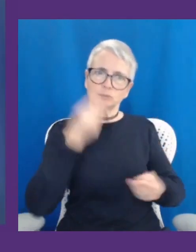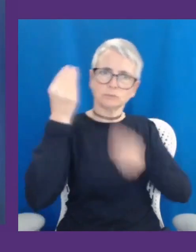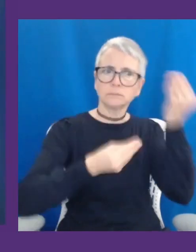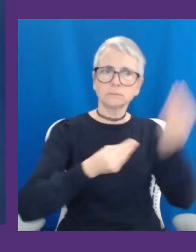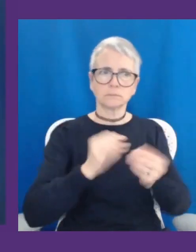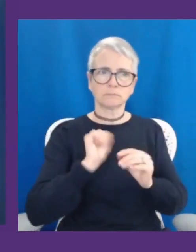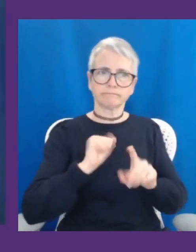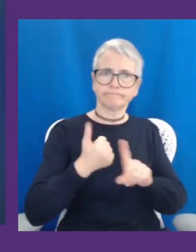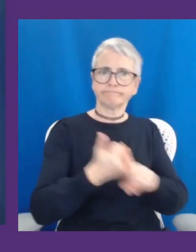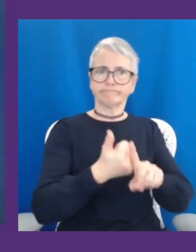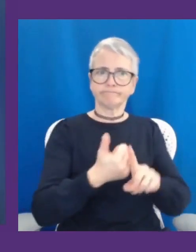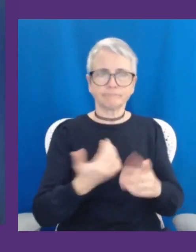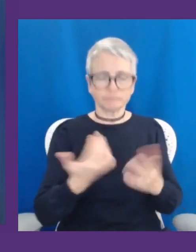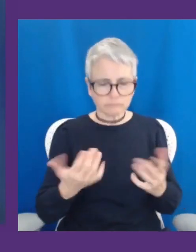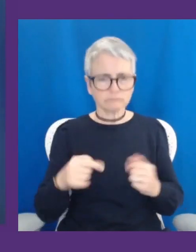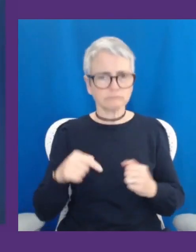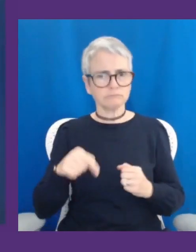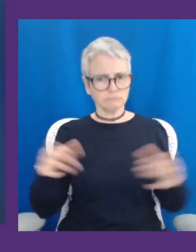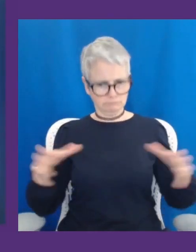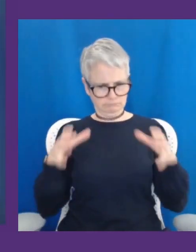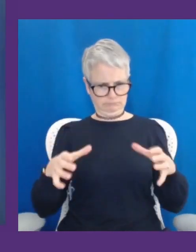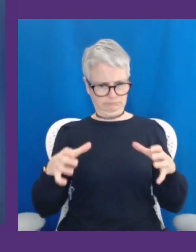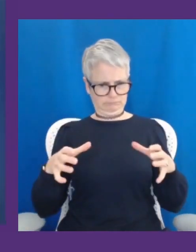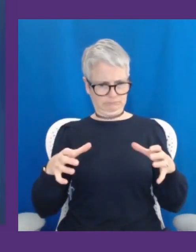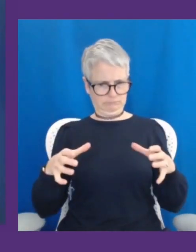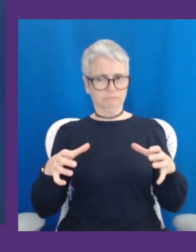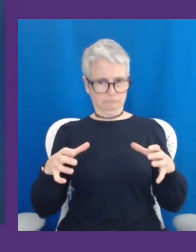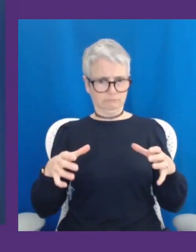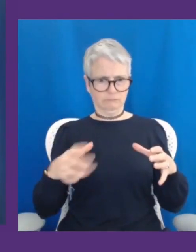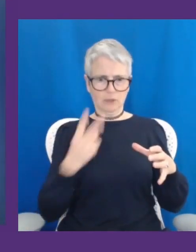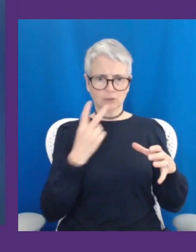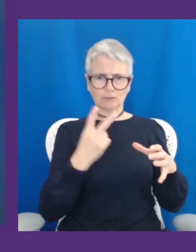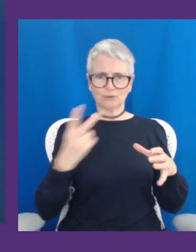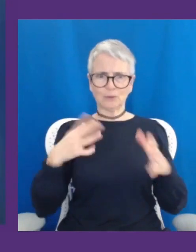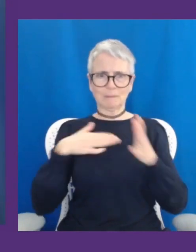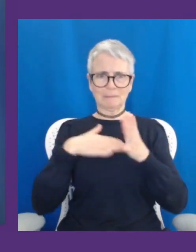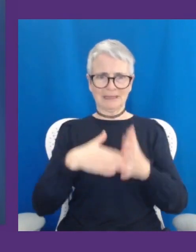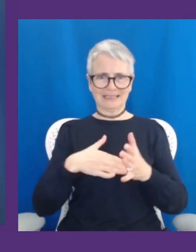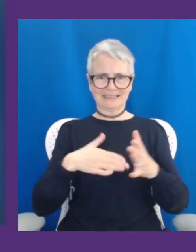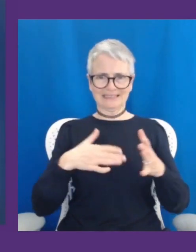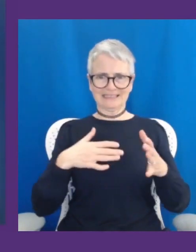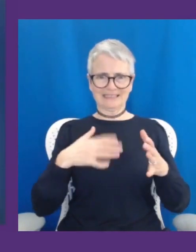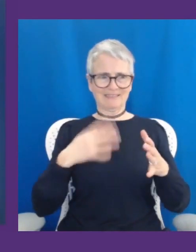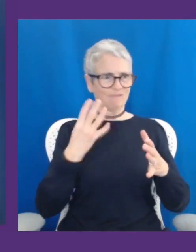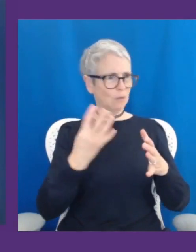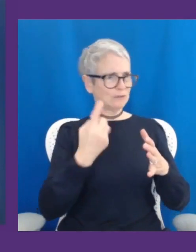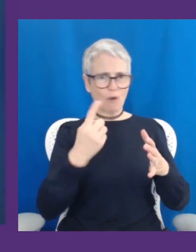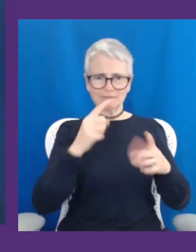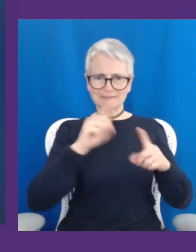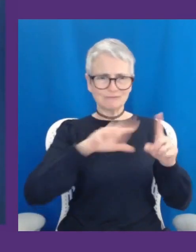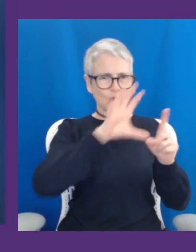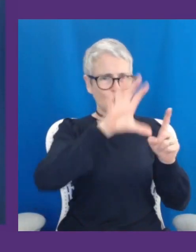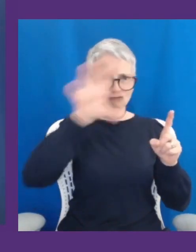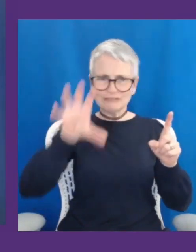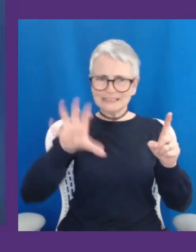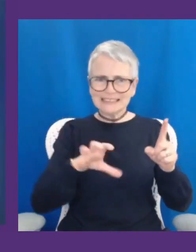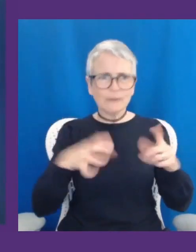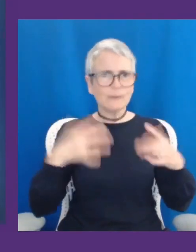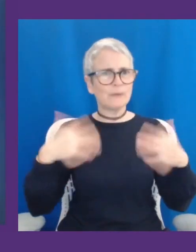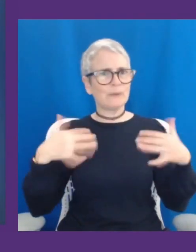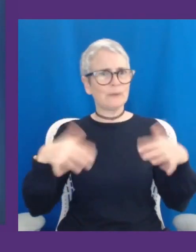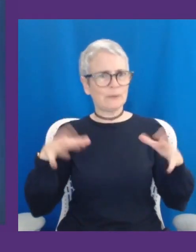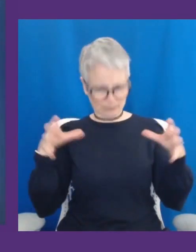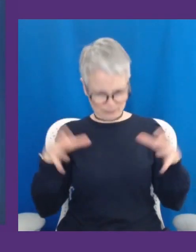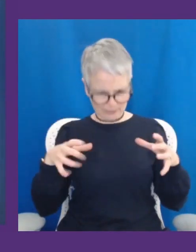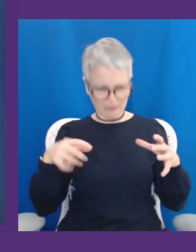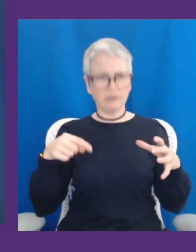powerful collective, which is like 22 million employees in 64 sectors in 41 countries and all the big, yeah. And so where are we? So how